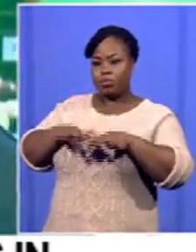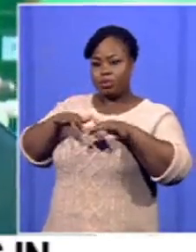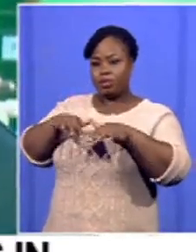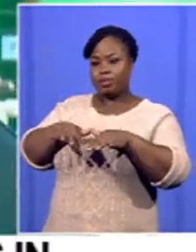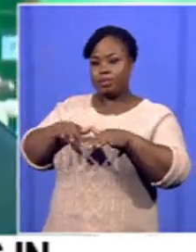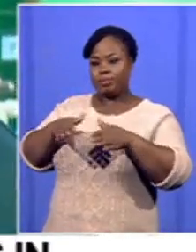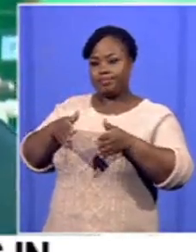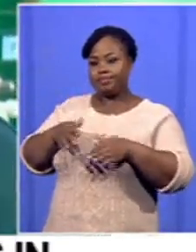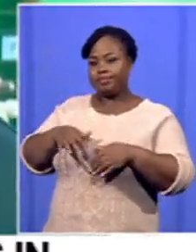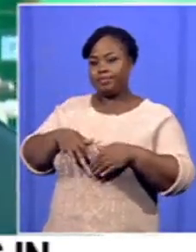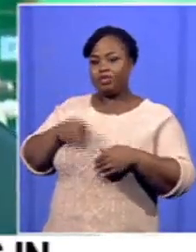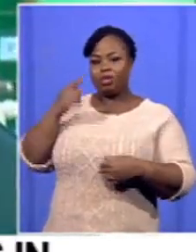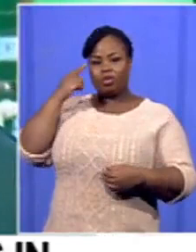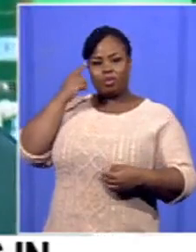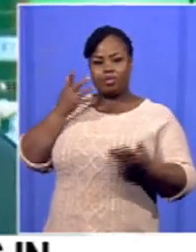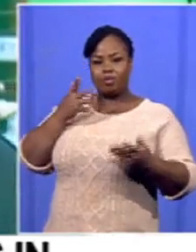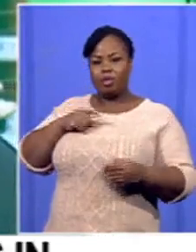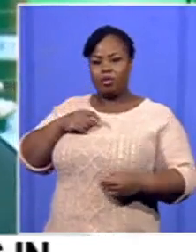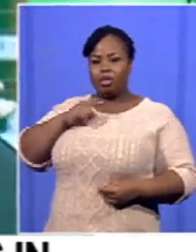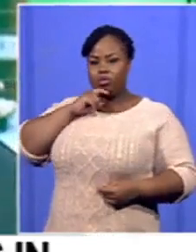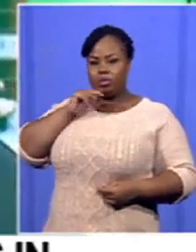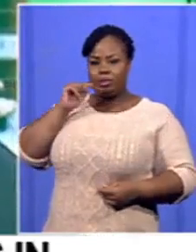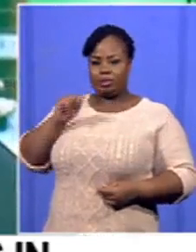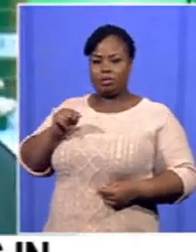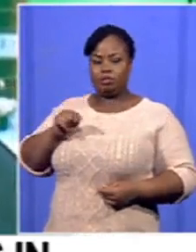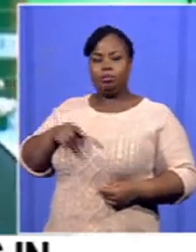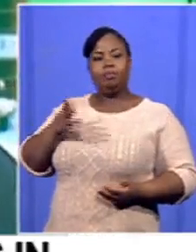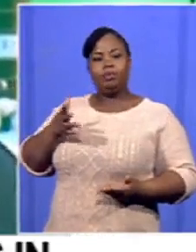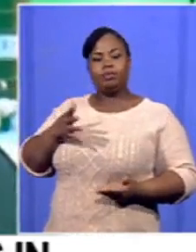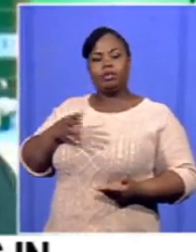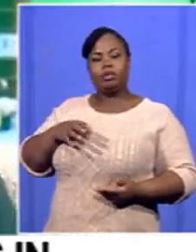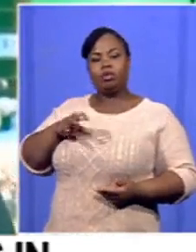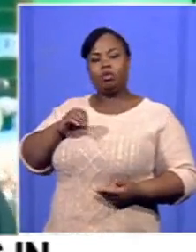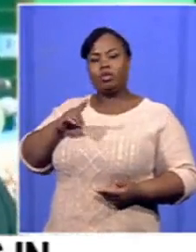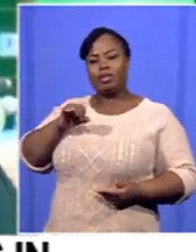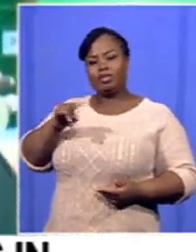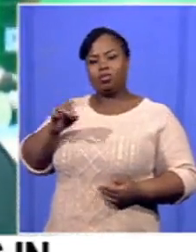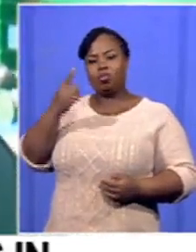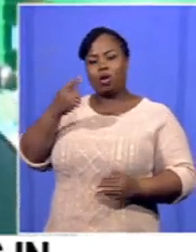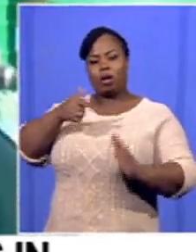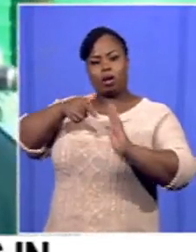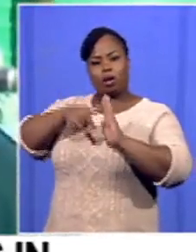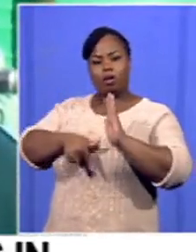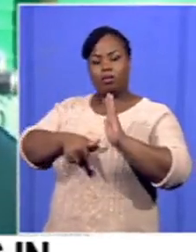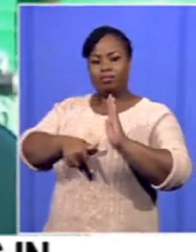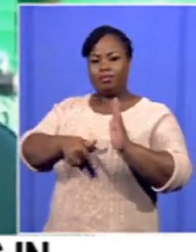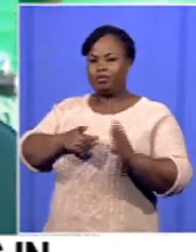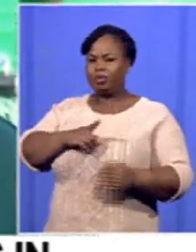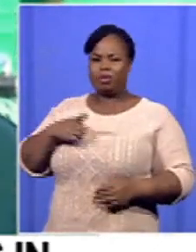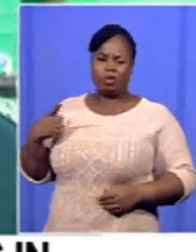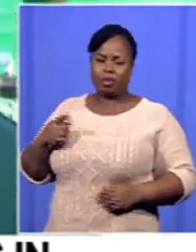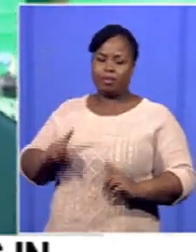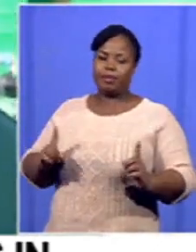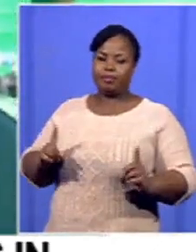We thought we might use the ODEX, and it's taking a little bit longer to drill one borehole. Unfortunately, we were